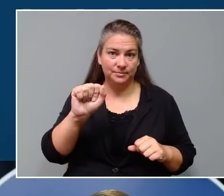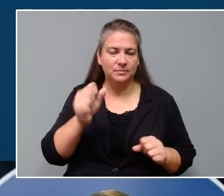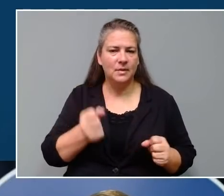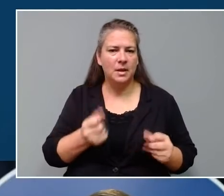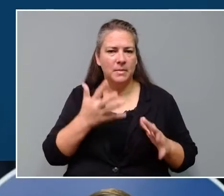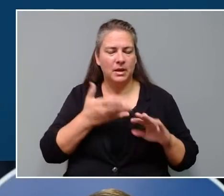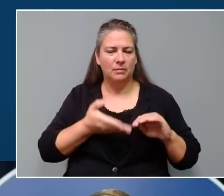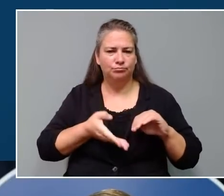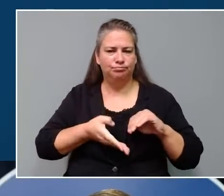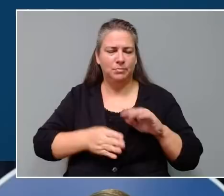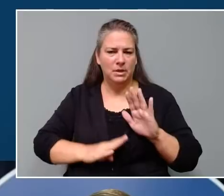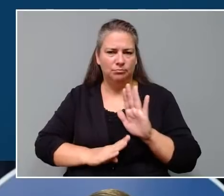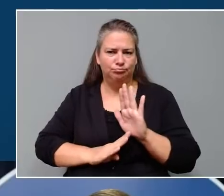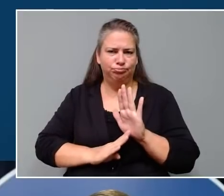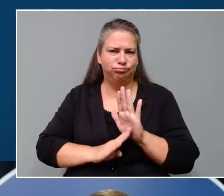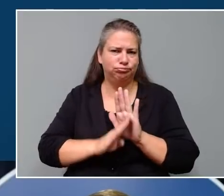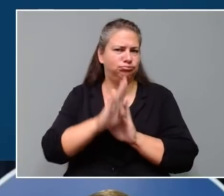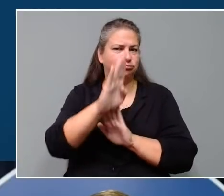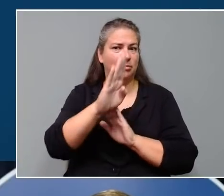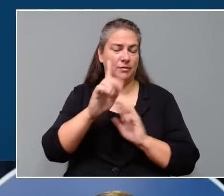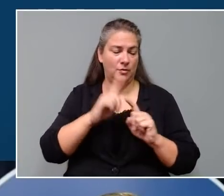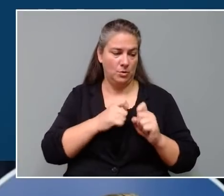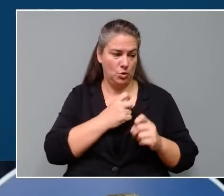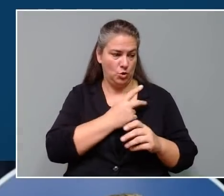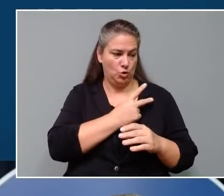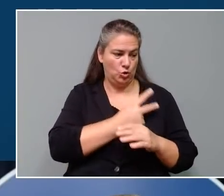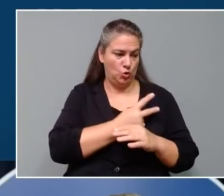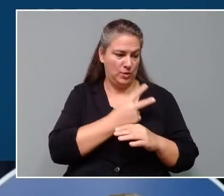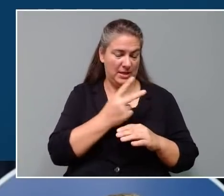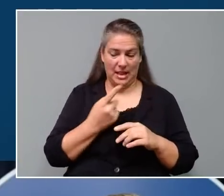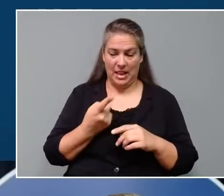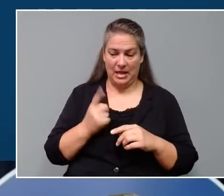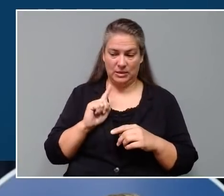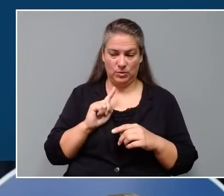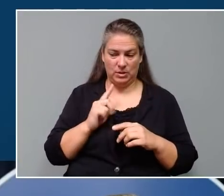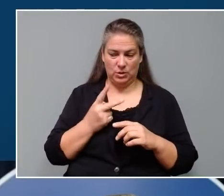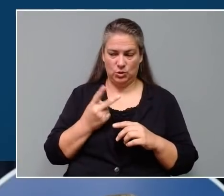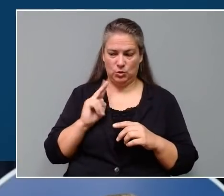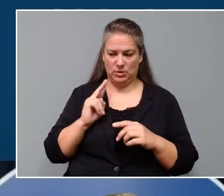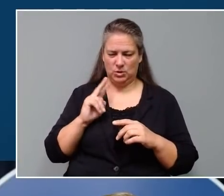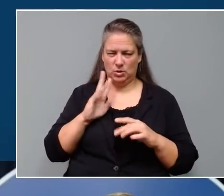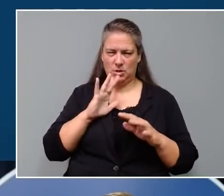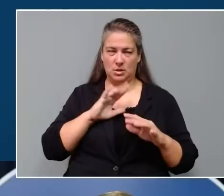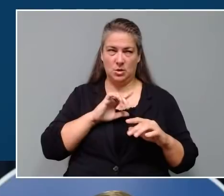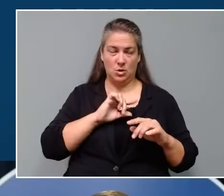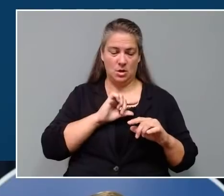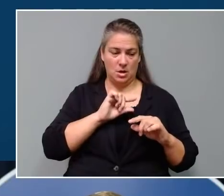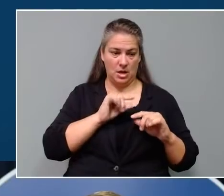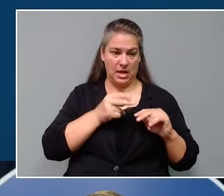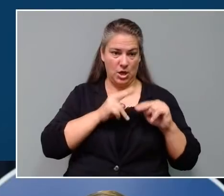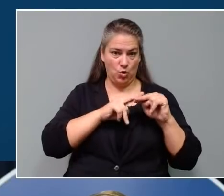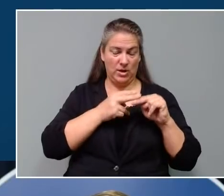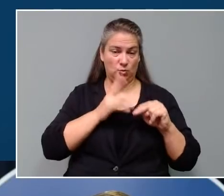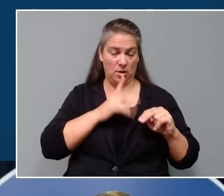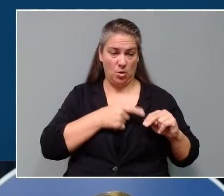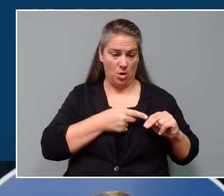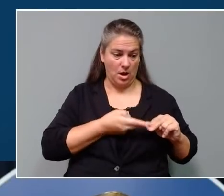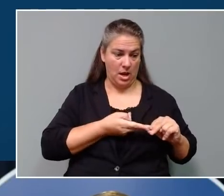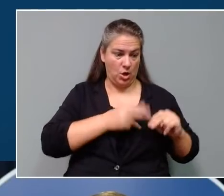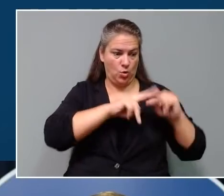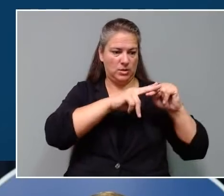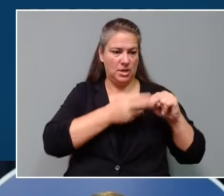between 2 weeks ago and last week is the smallest we have had in several